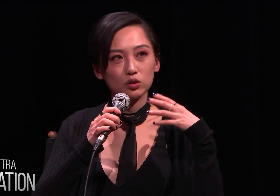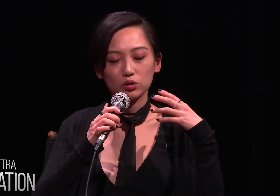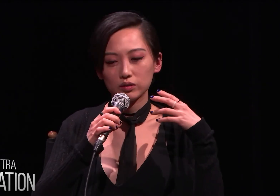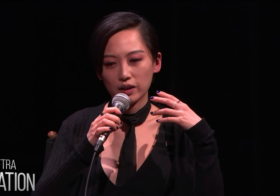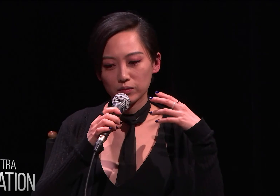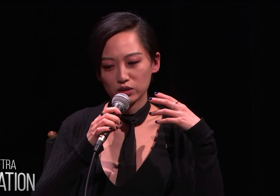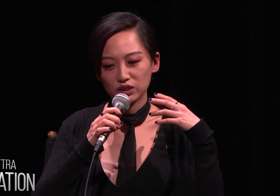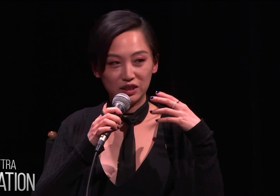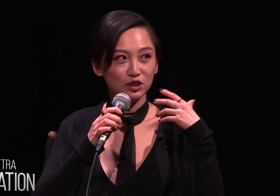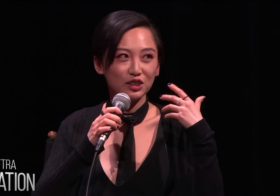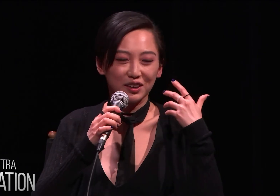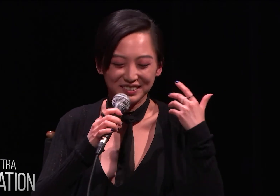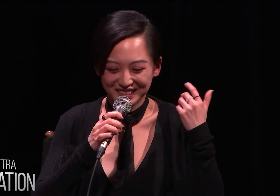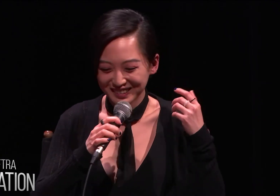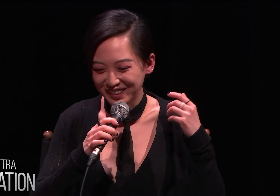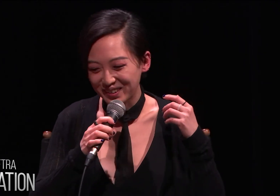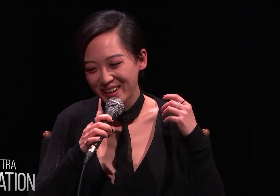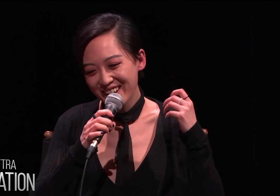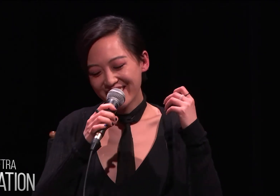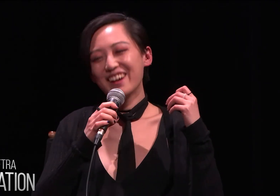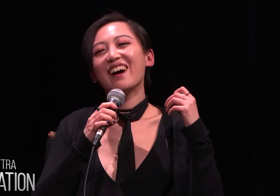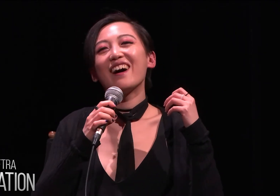time to shoot that much inserts.